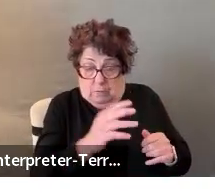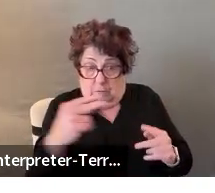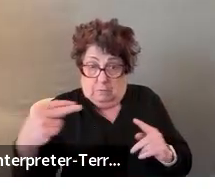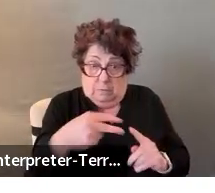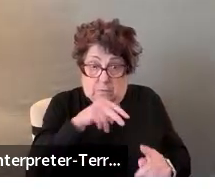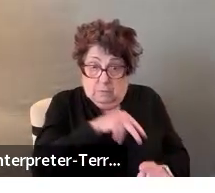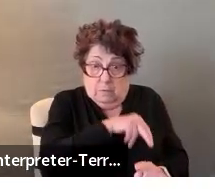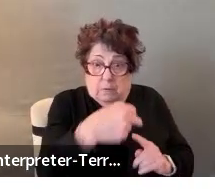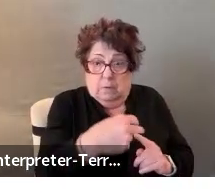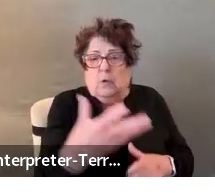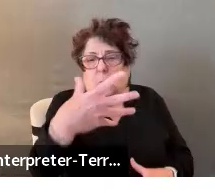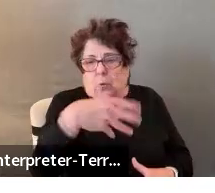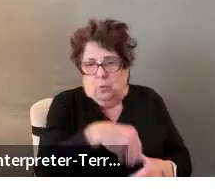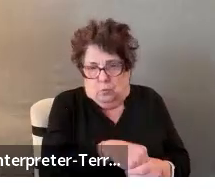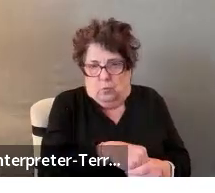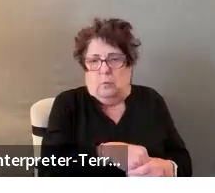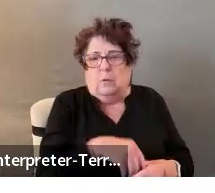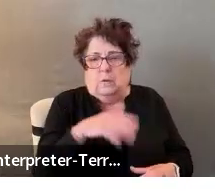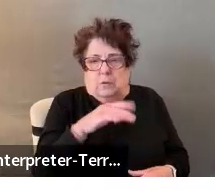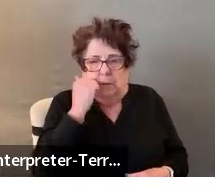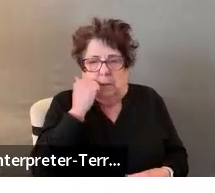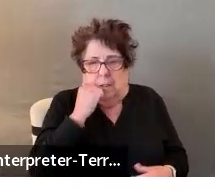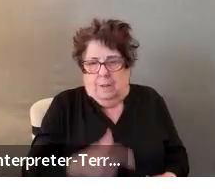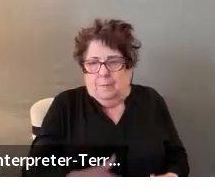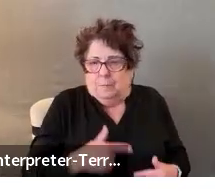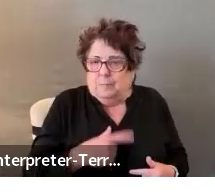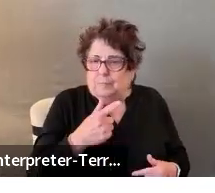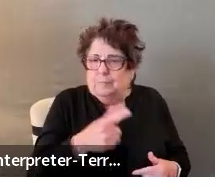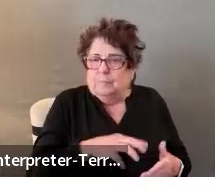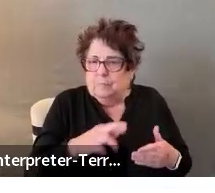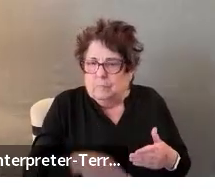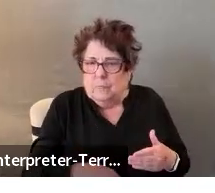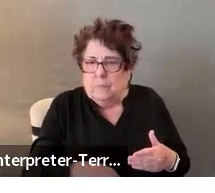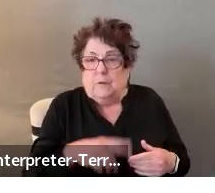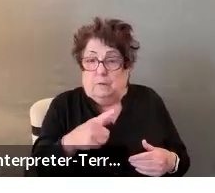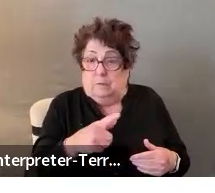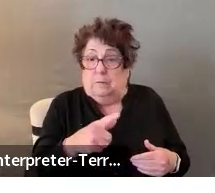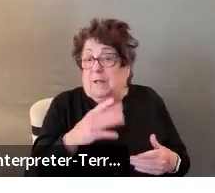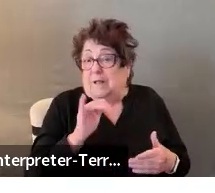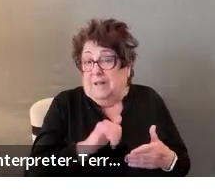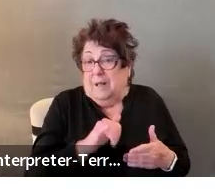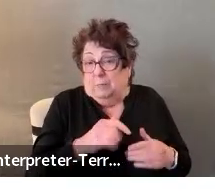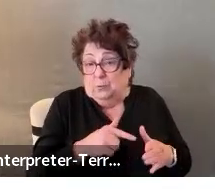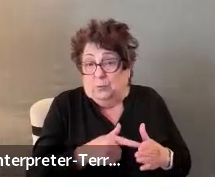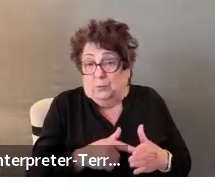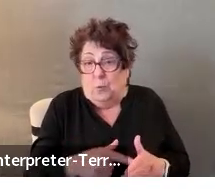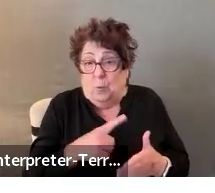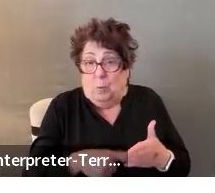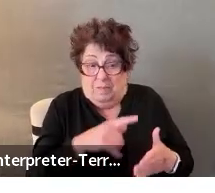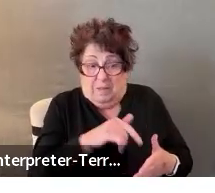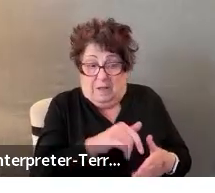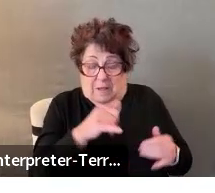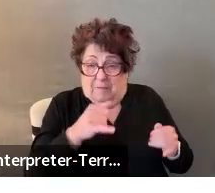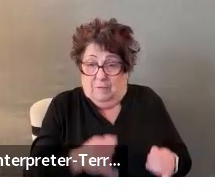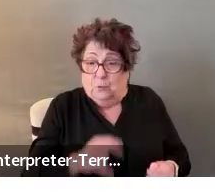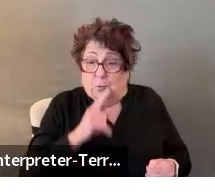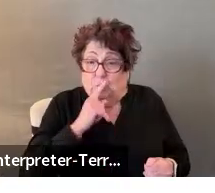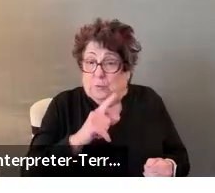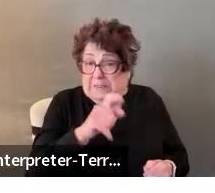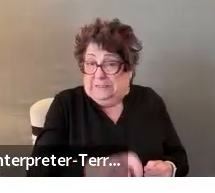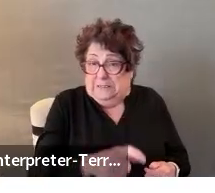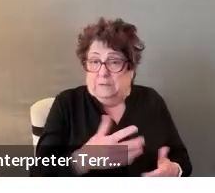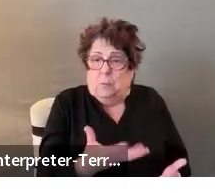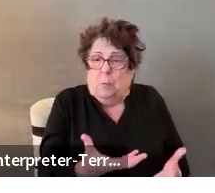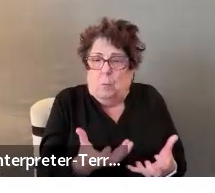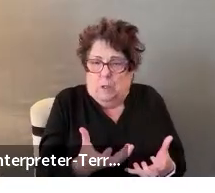in recommendations that reflect what the individual truly needs and wants. Another important strategy is to be